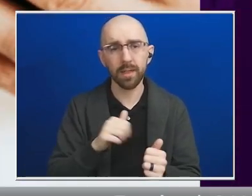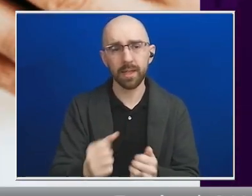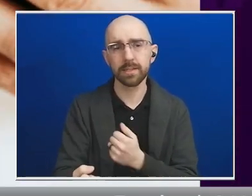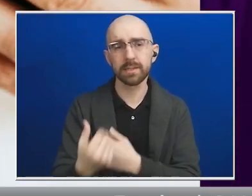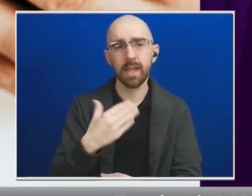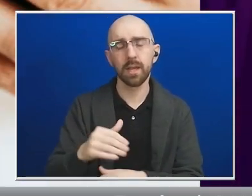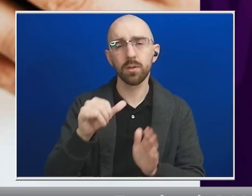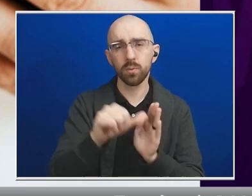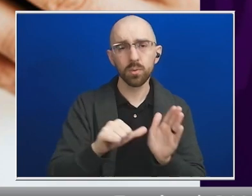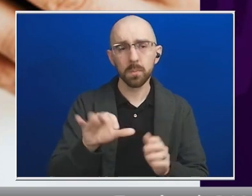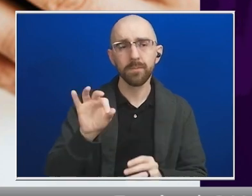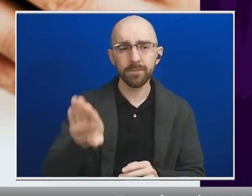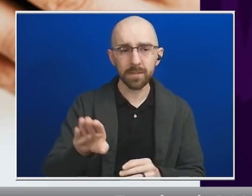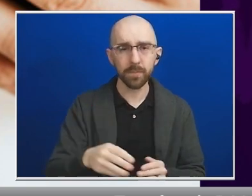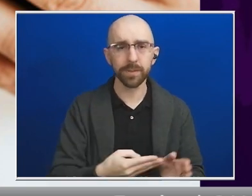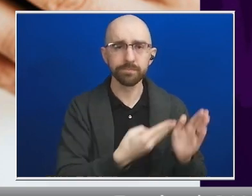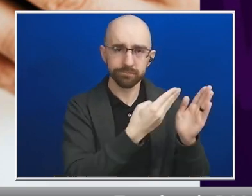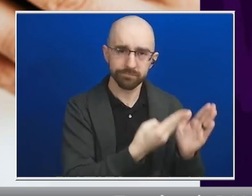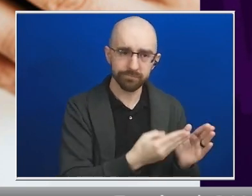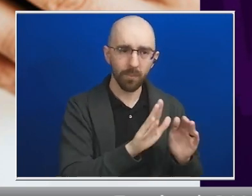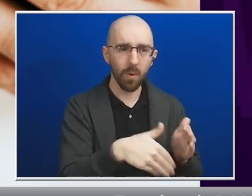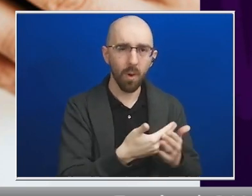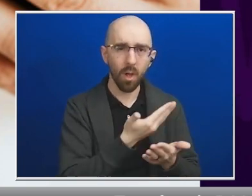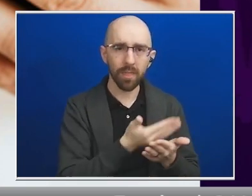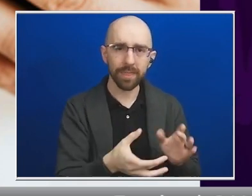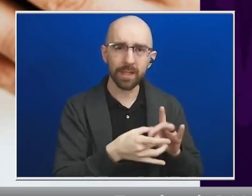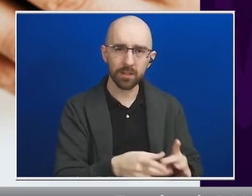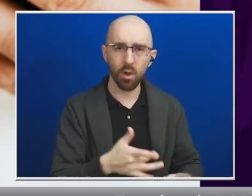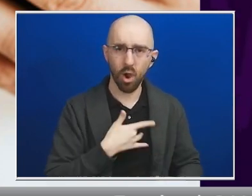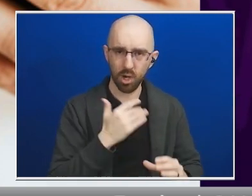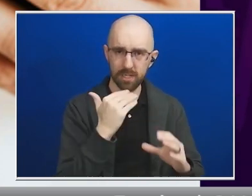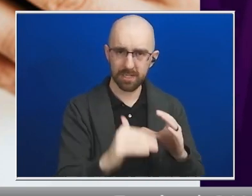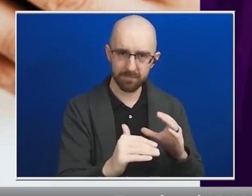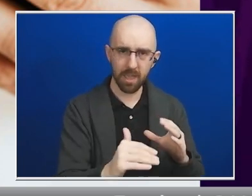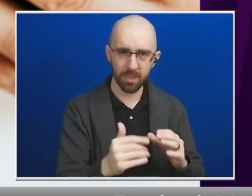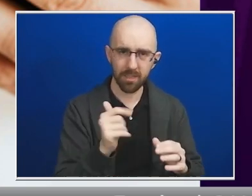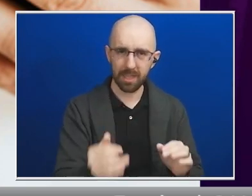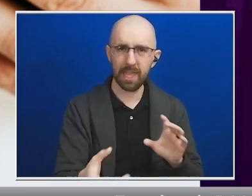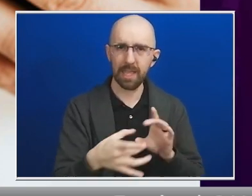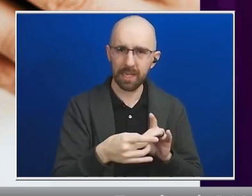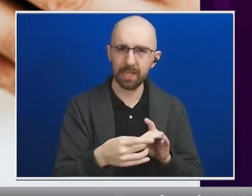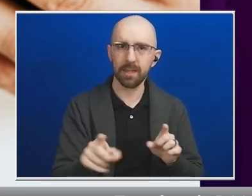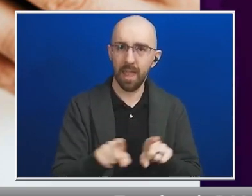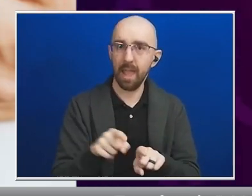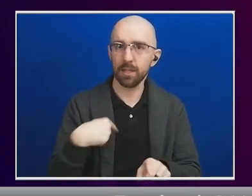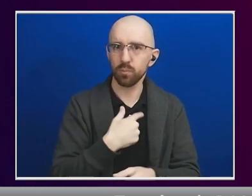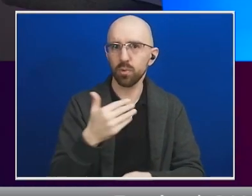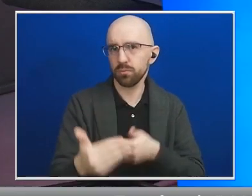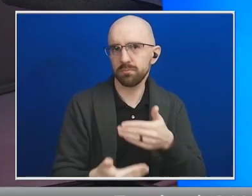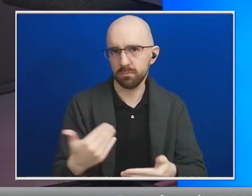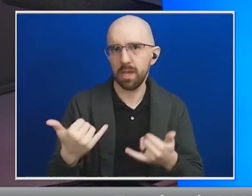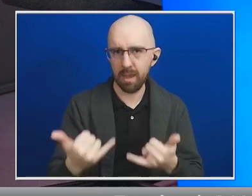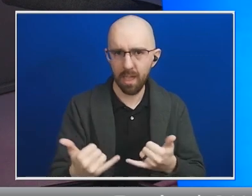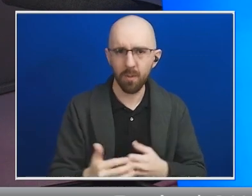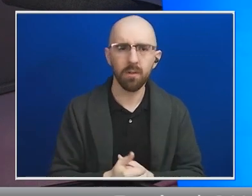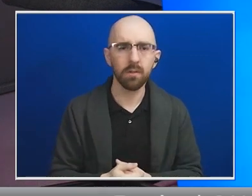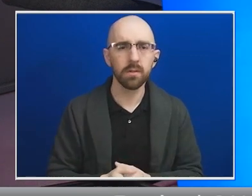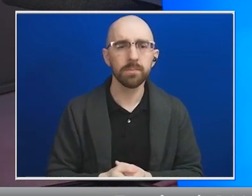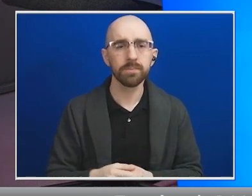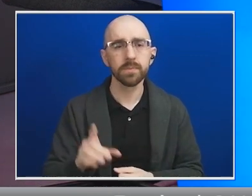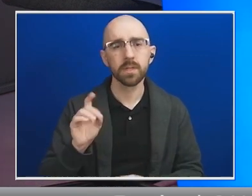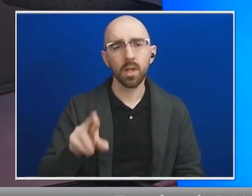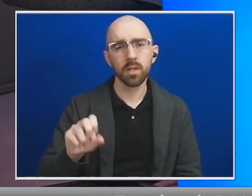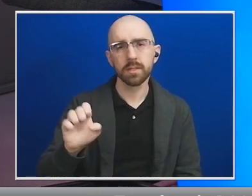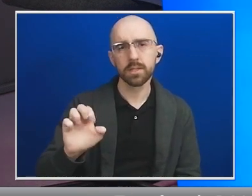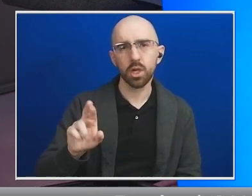the All Things Heart email. All the links and how you can connect with us in real time are right there on your screen. Dr. Surface, about tetralogy